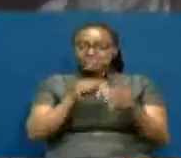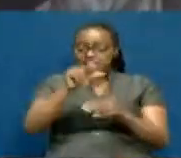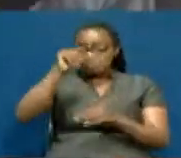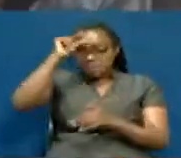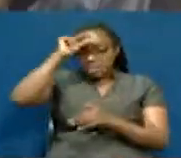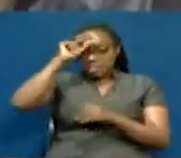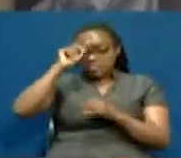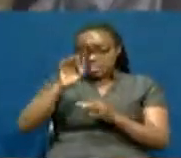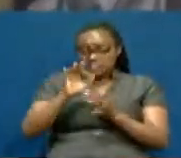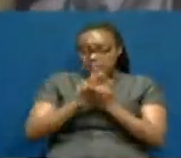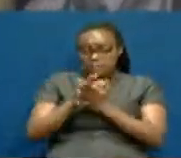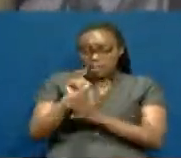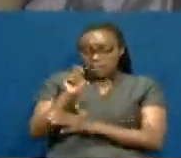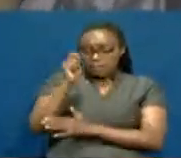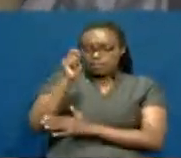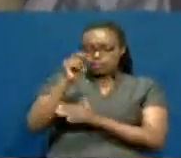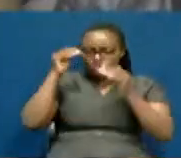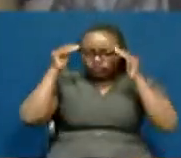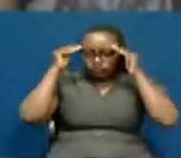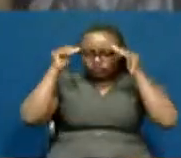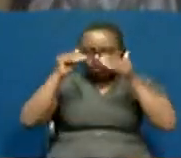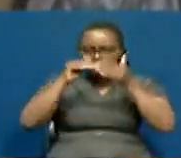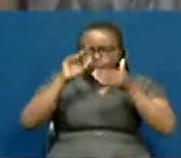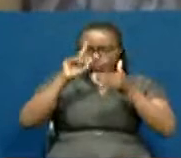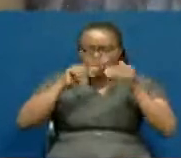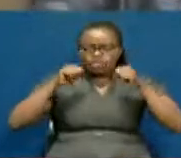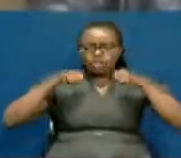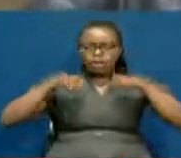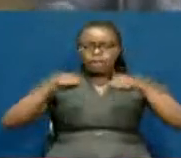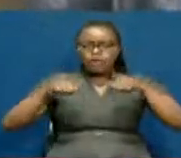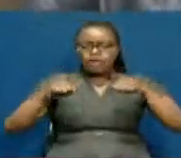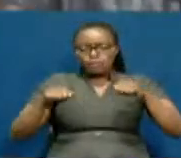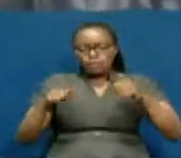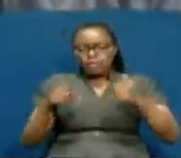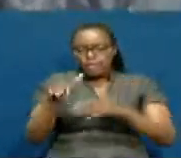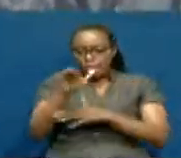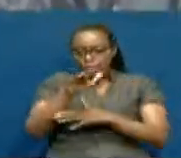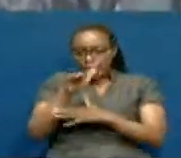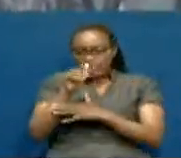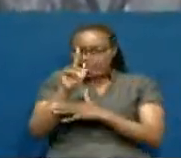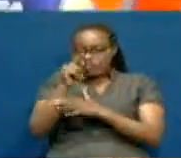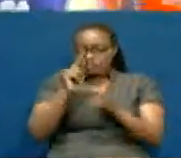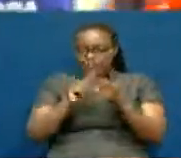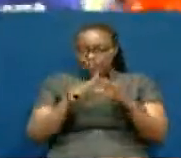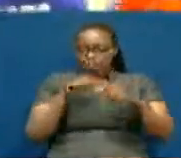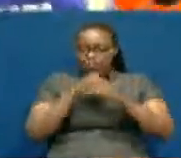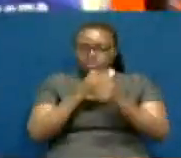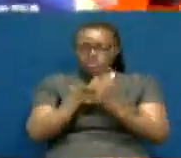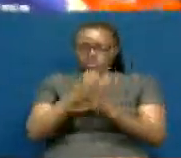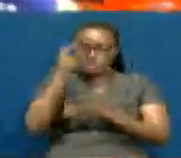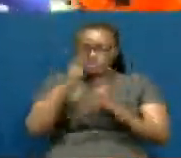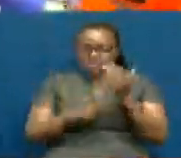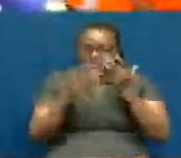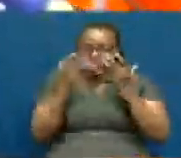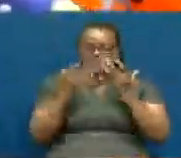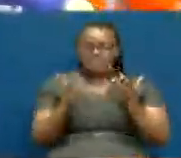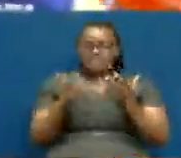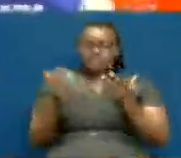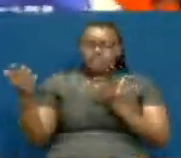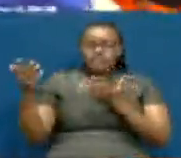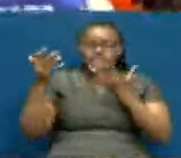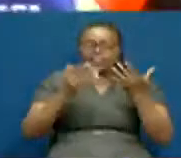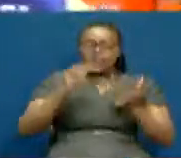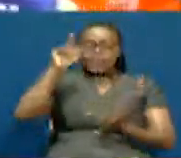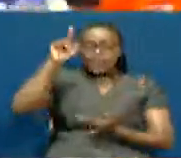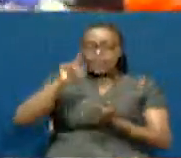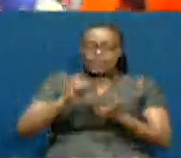if elected president, will pay key attention on the Boda Boda sector, first by ensuring heavy taxation on imports are lower